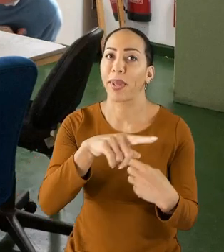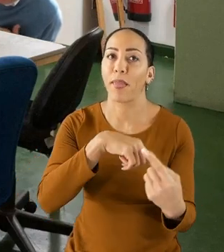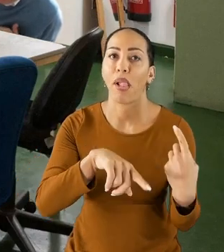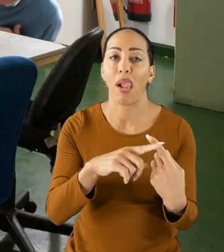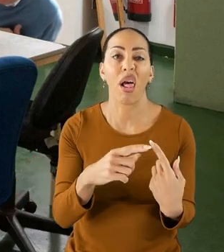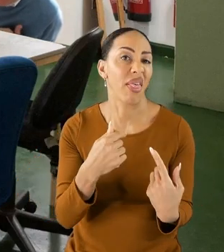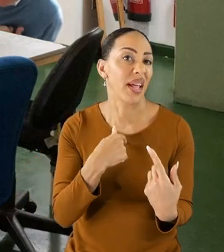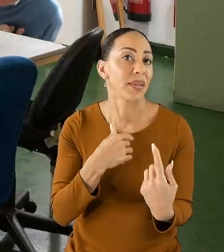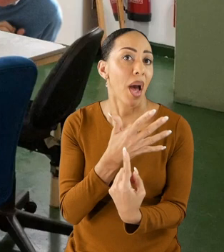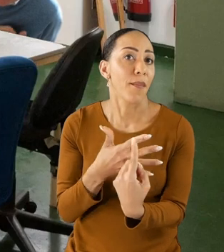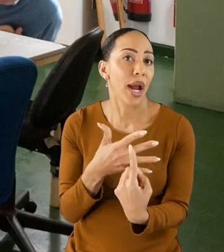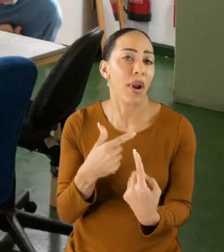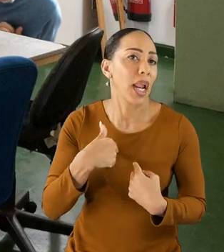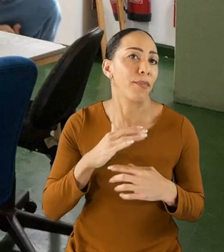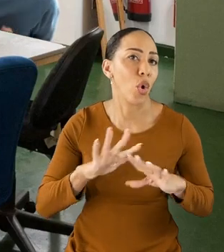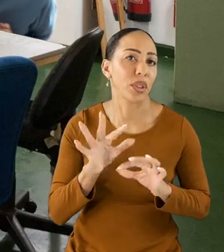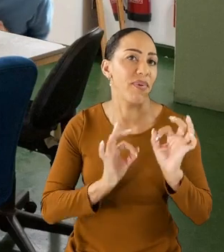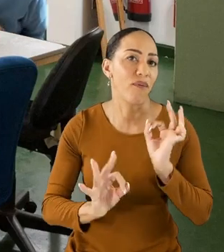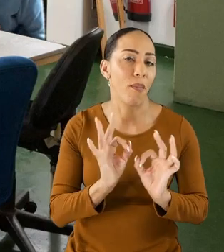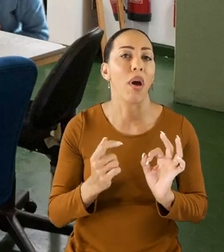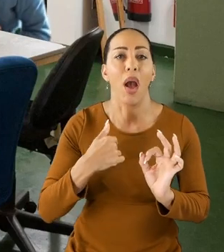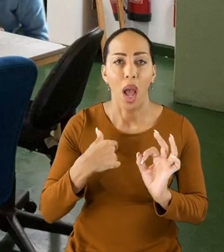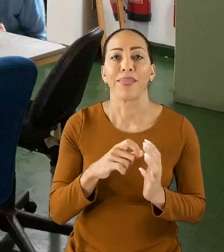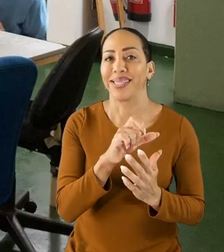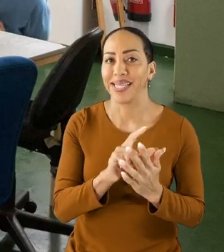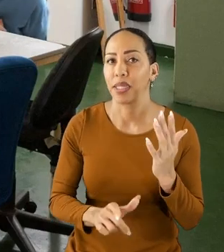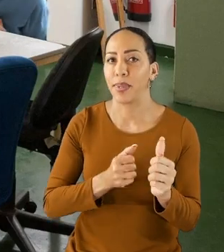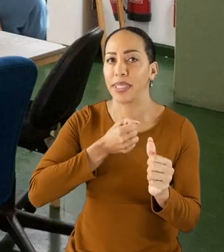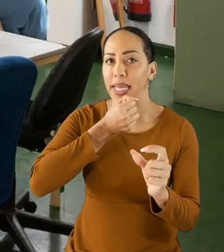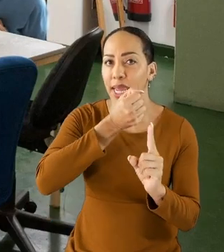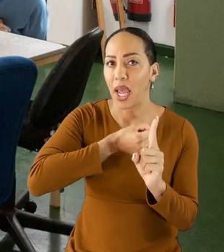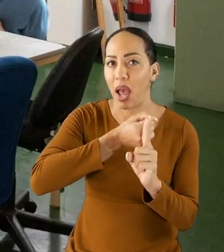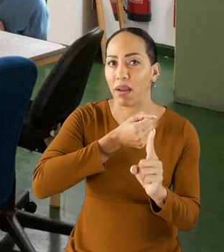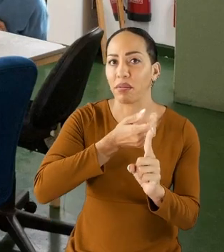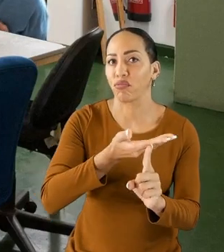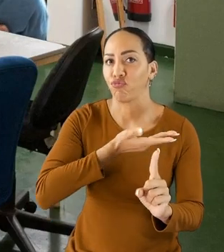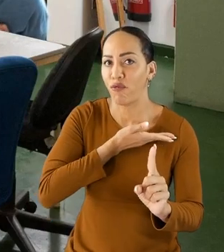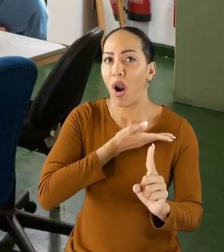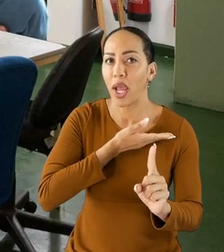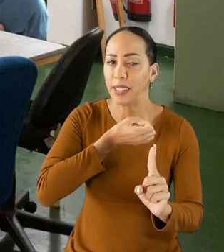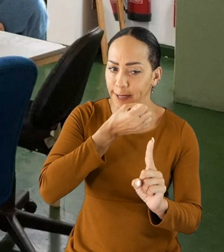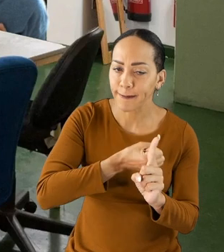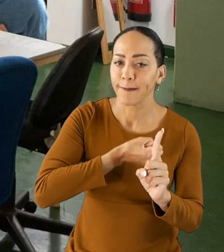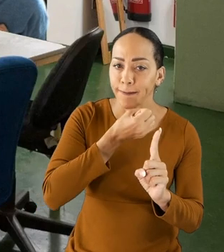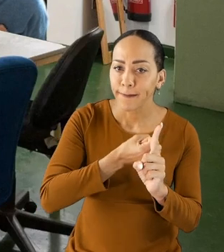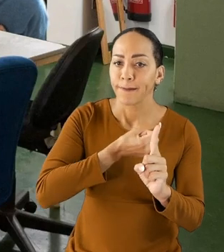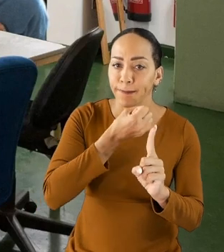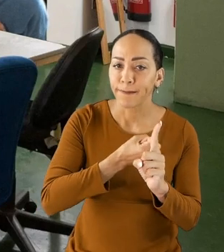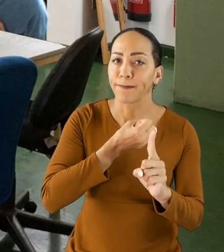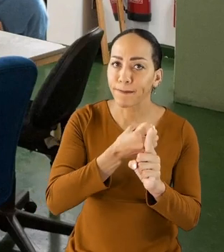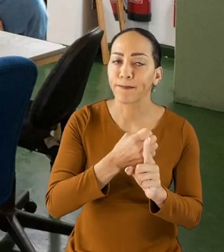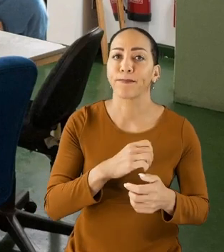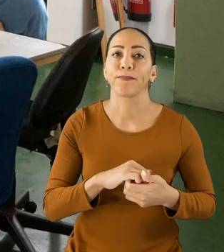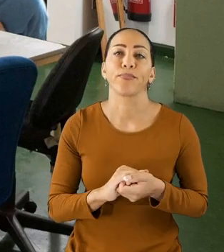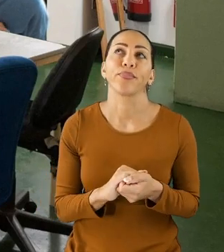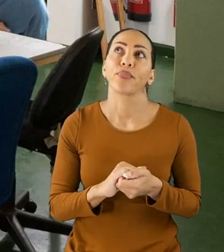lot of people. So that's where I come from, and not as a performer, but someone as a disability advocate, a rights